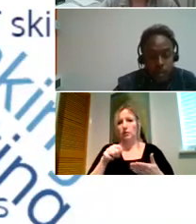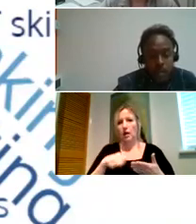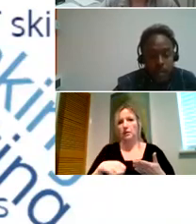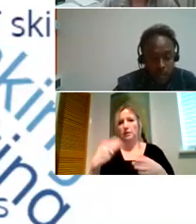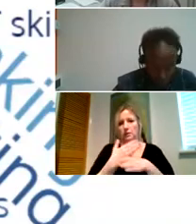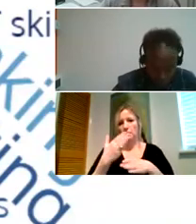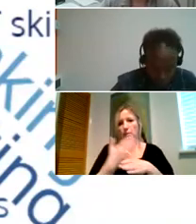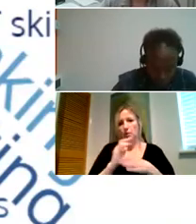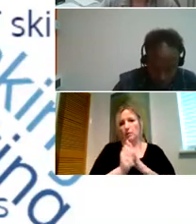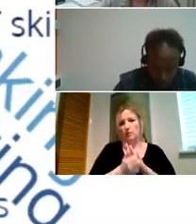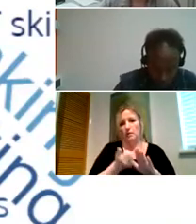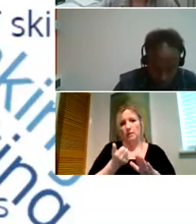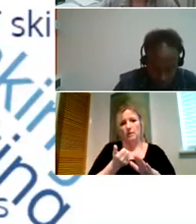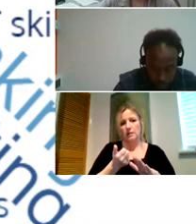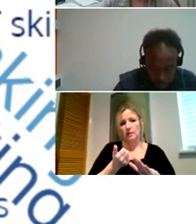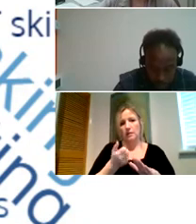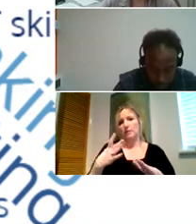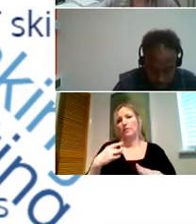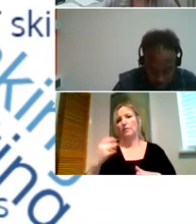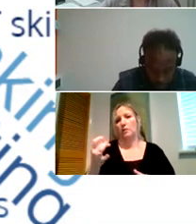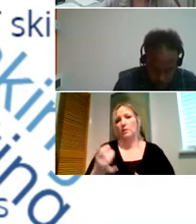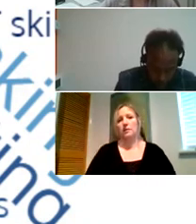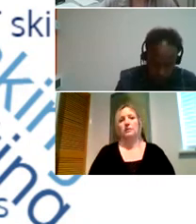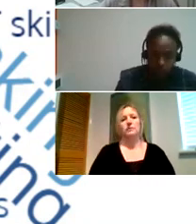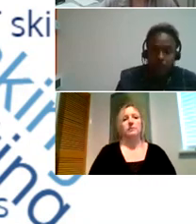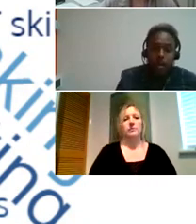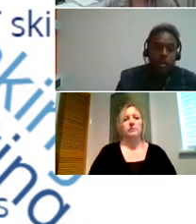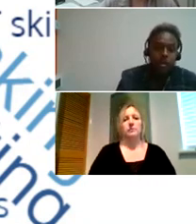skills, and also volunteering.